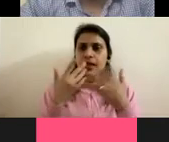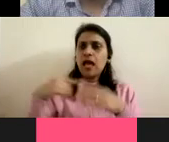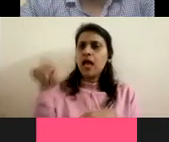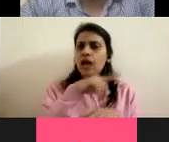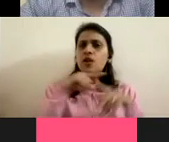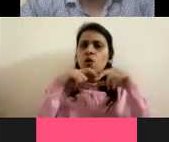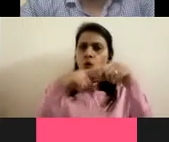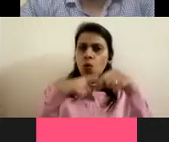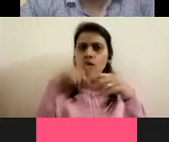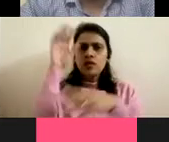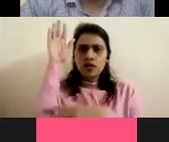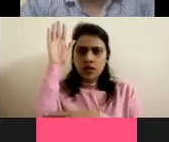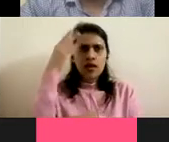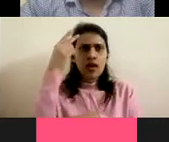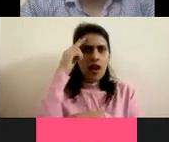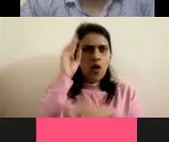questions? Any doubts I may?